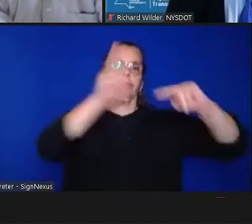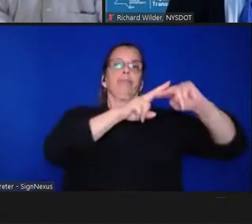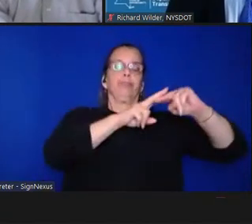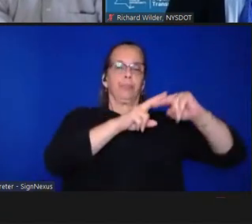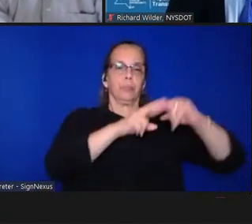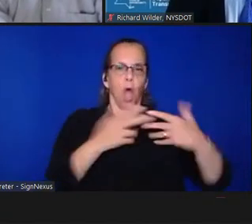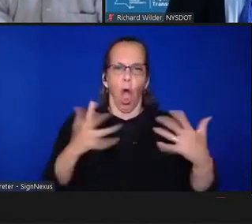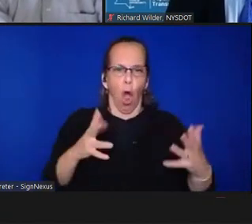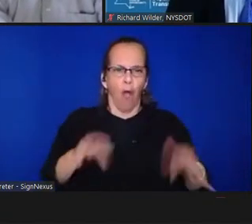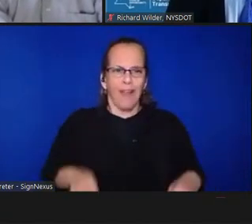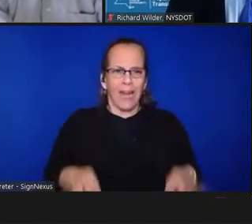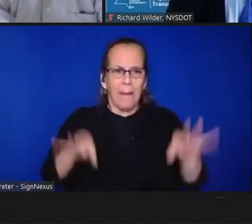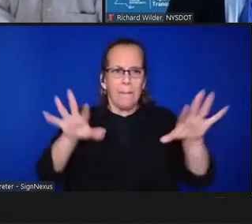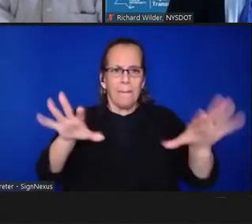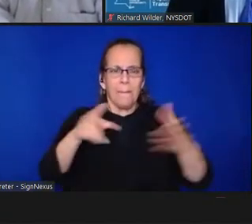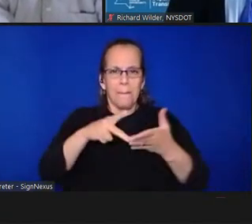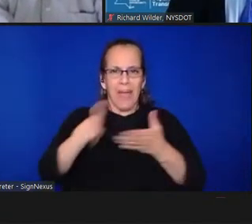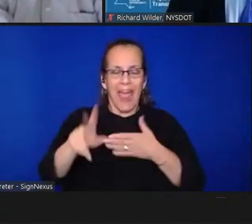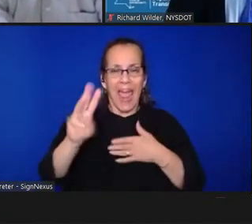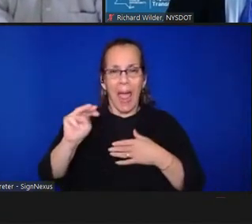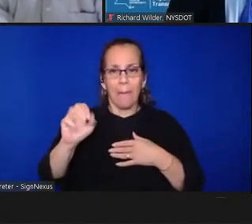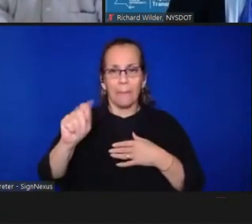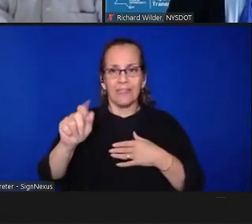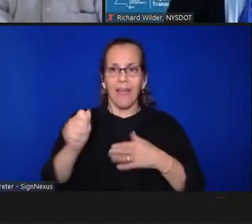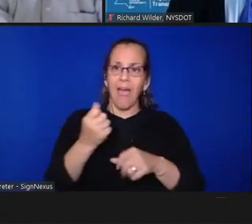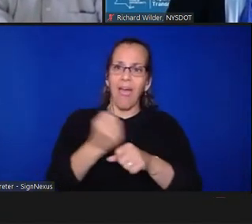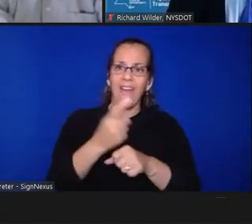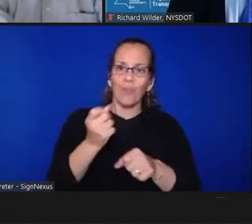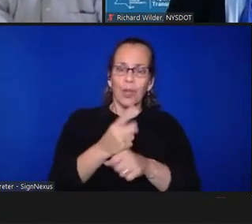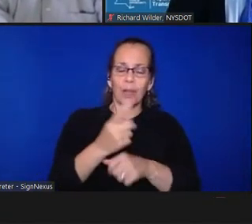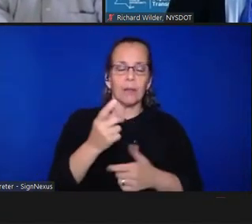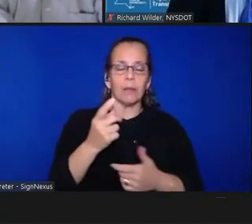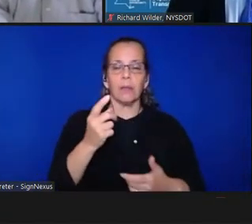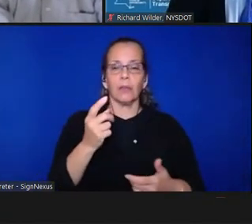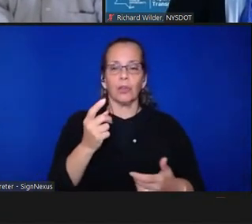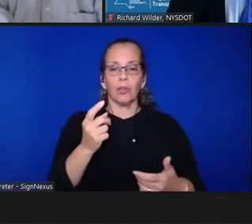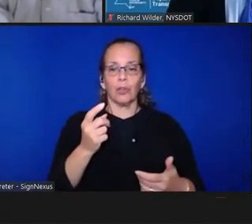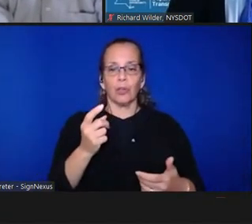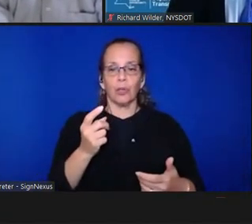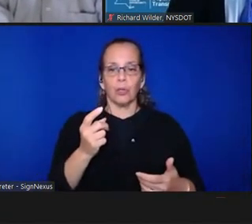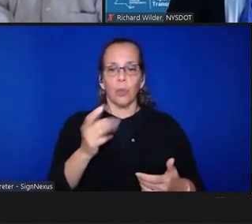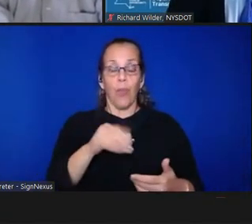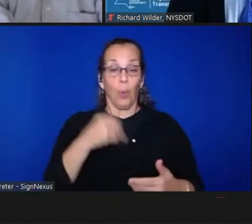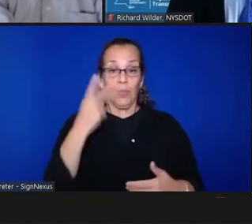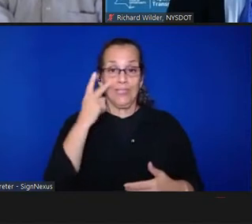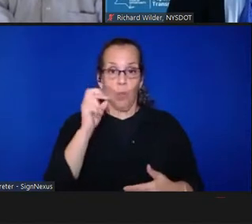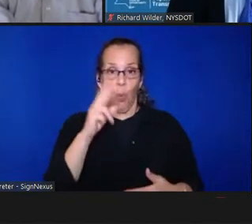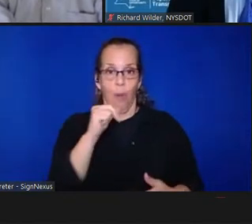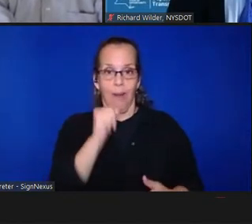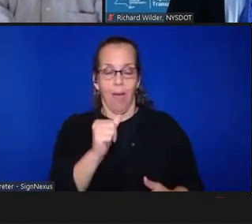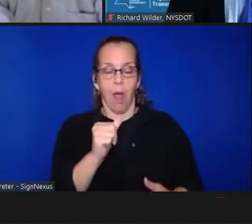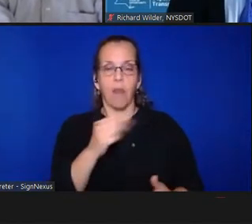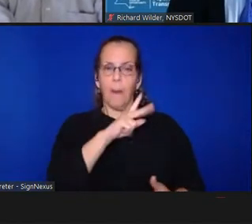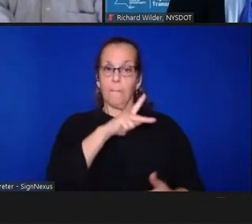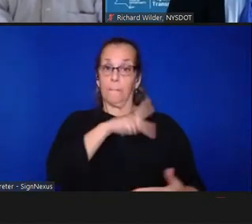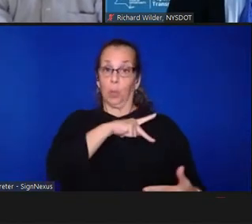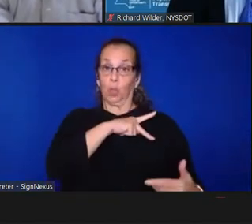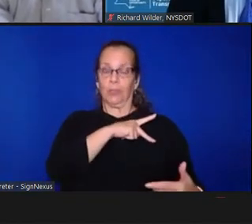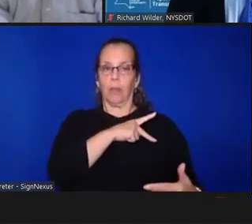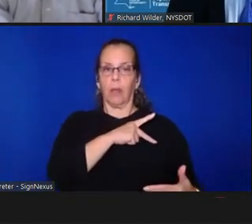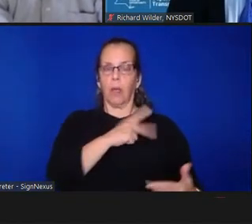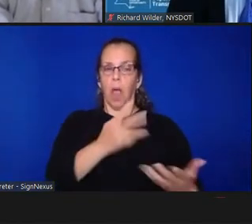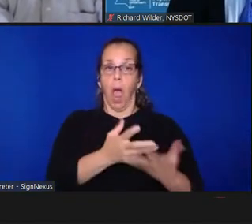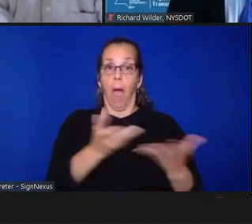hundreds in tax subsidies to the MCA every year whether we use this or not from a personal standpoint no matter how much money you give the